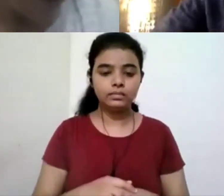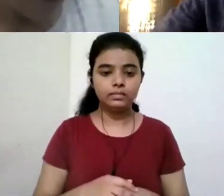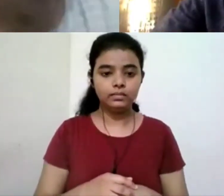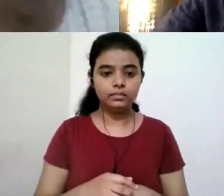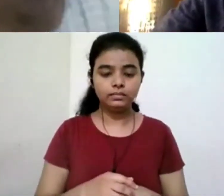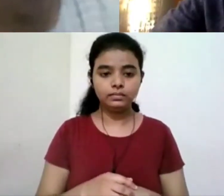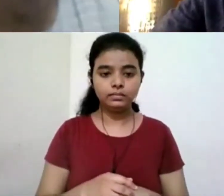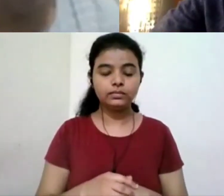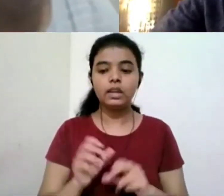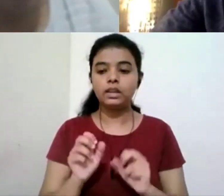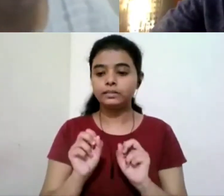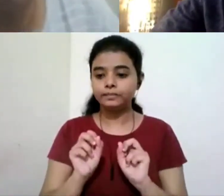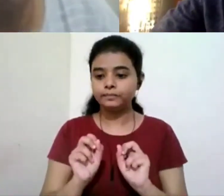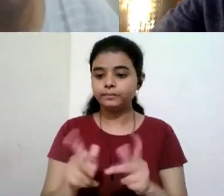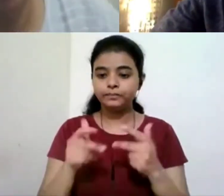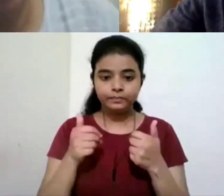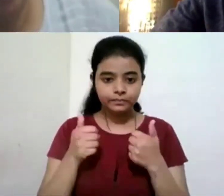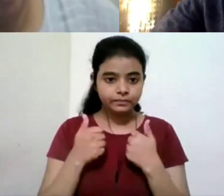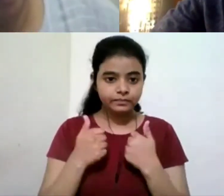Okay.